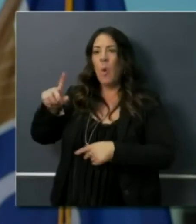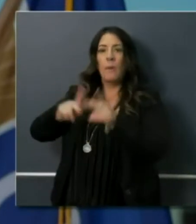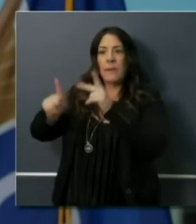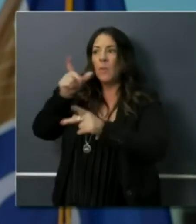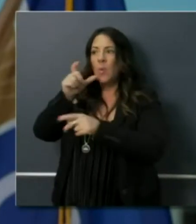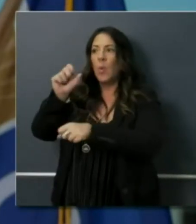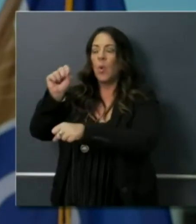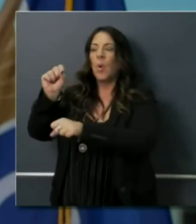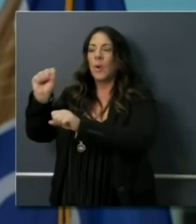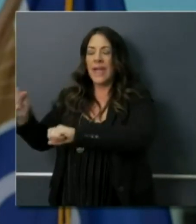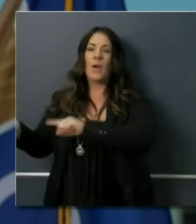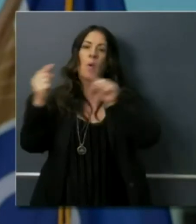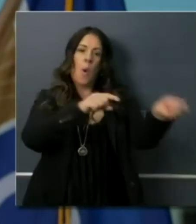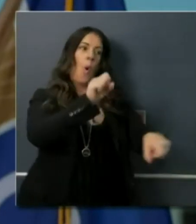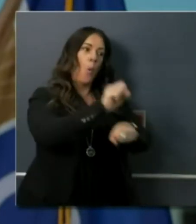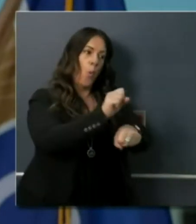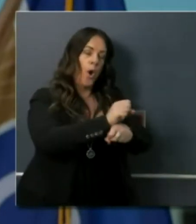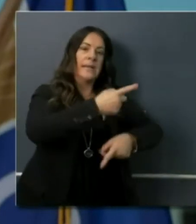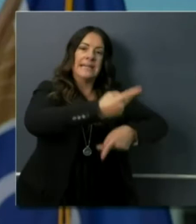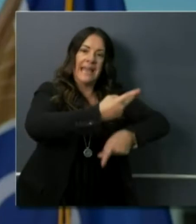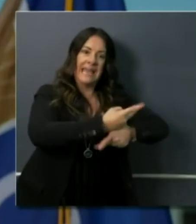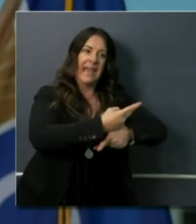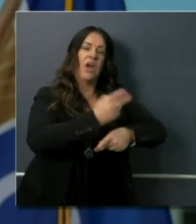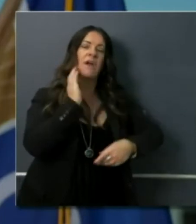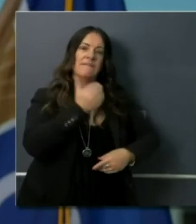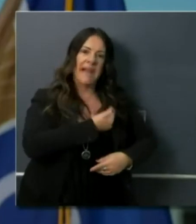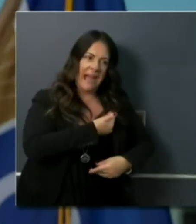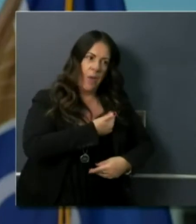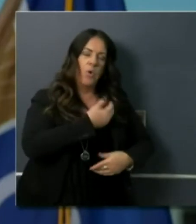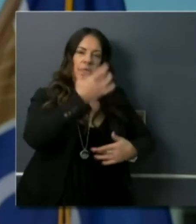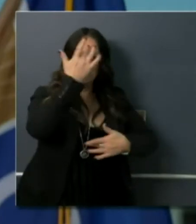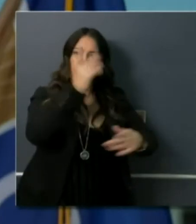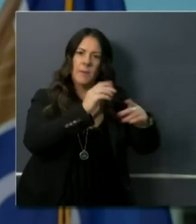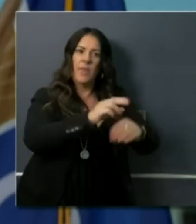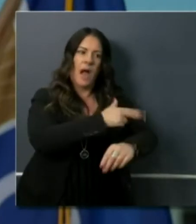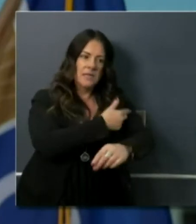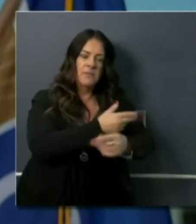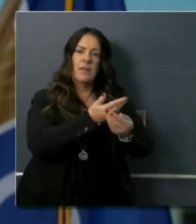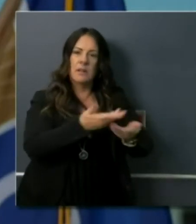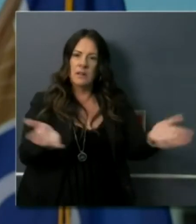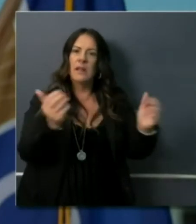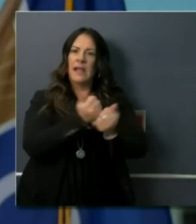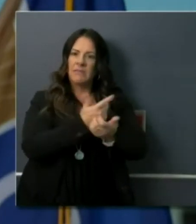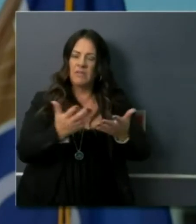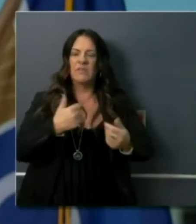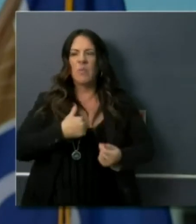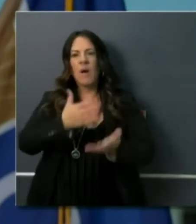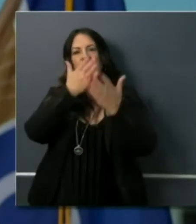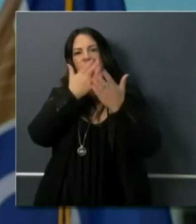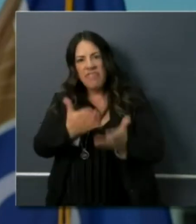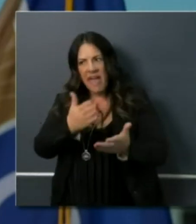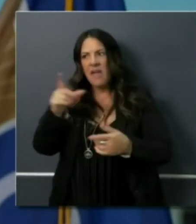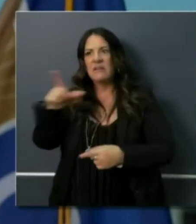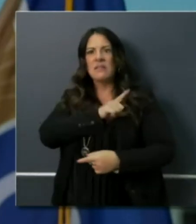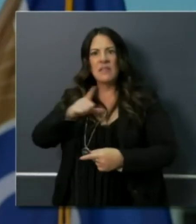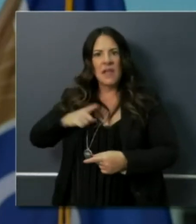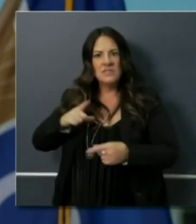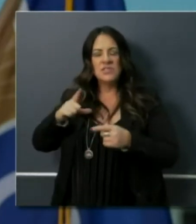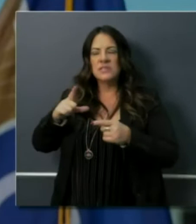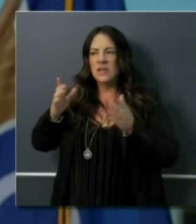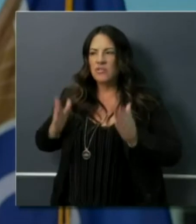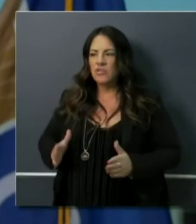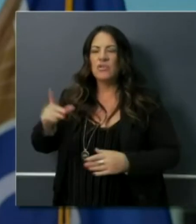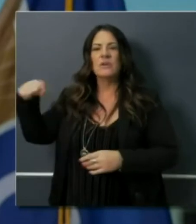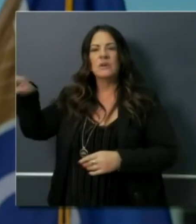taking care of their own families as they take care of our families. And I want to thank the leadership, the Speaker and the Pro Tem for their direction